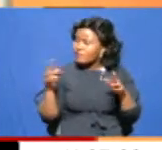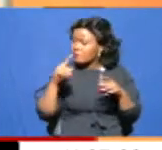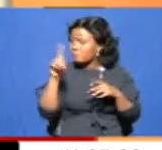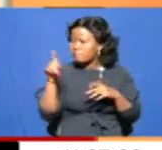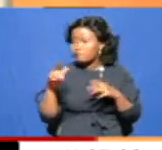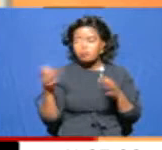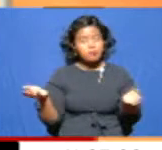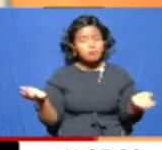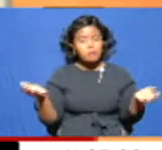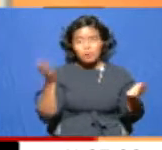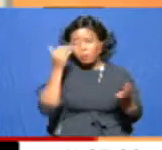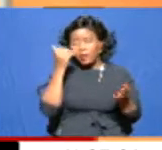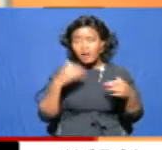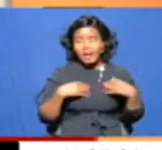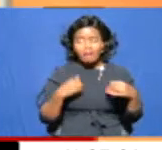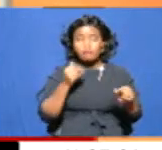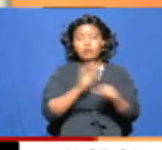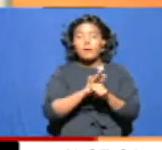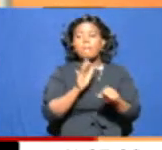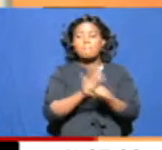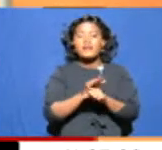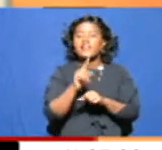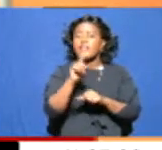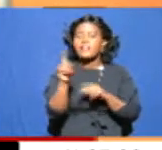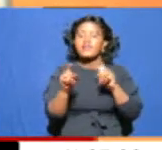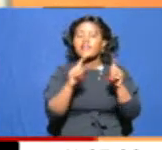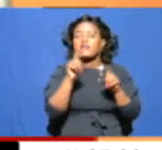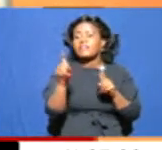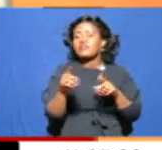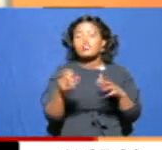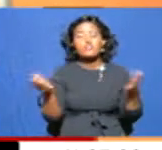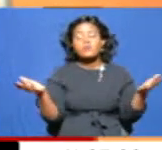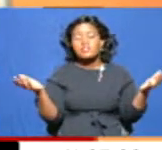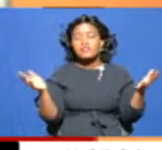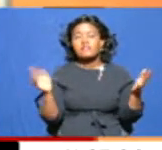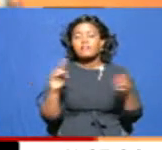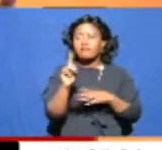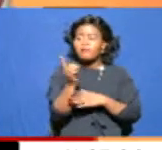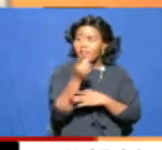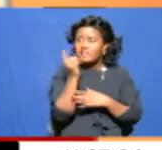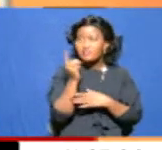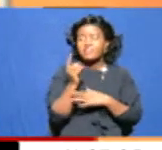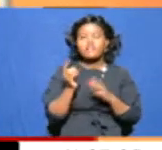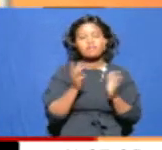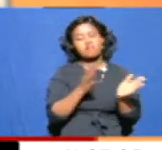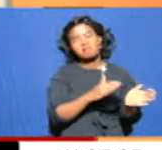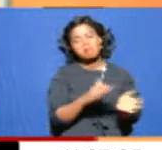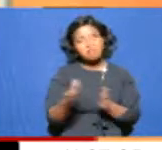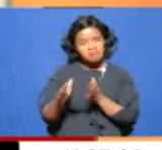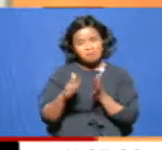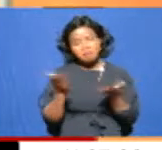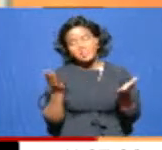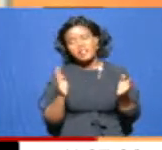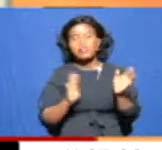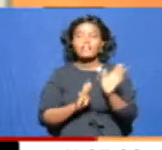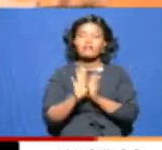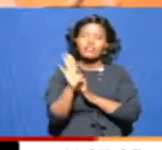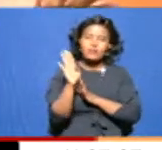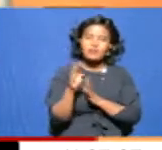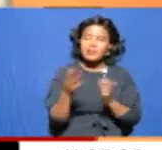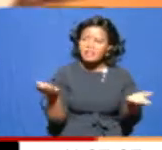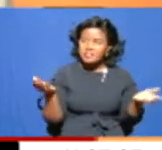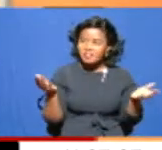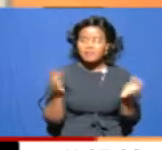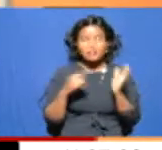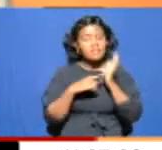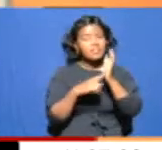there are many issues here, really. First of all, infrastructure, sports infrastructure. You mean the stadium?